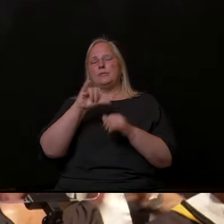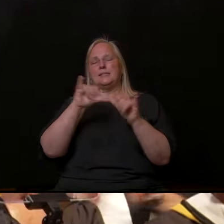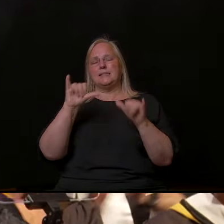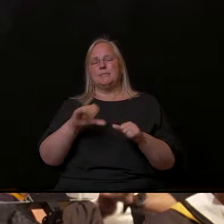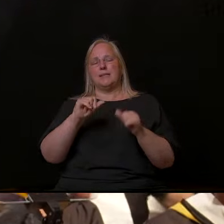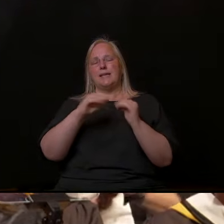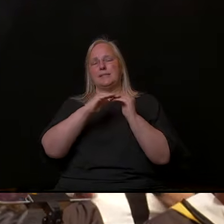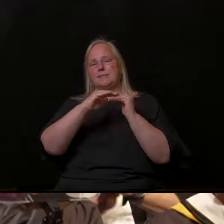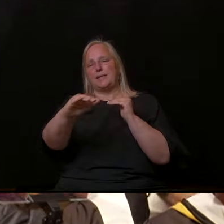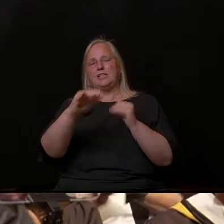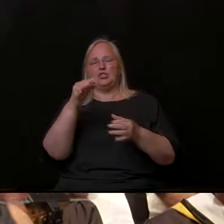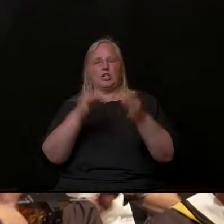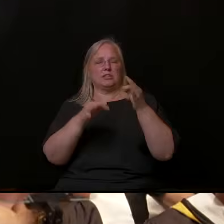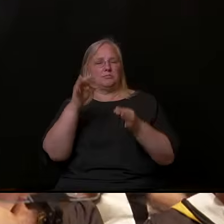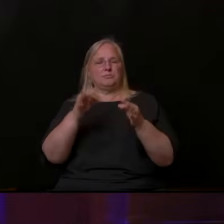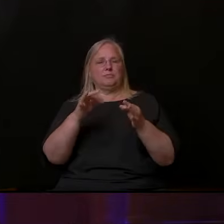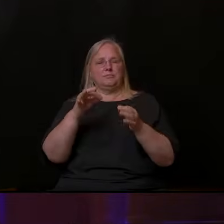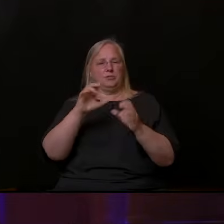faculty.